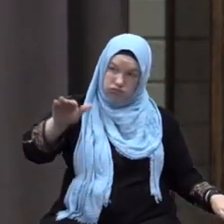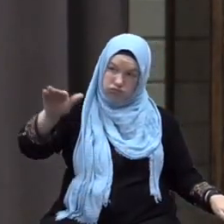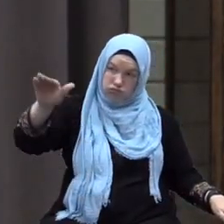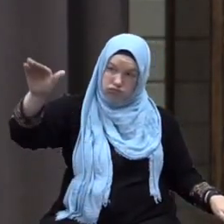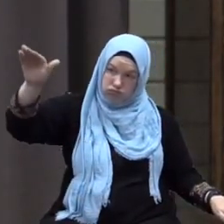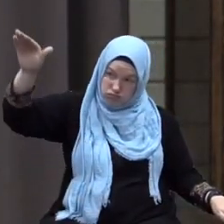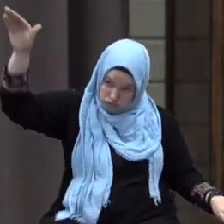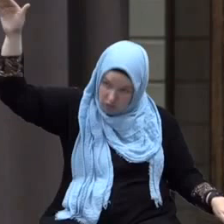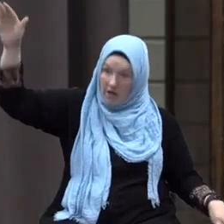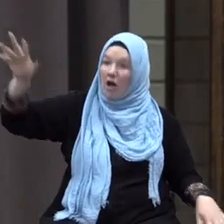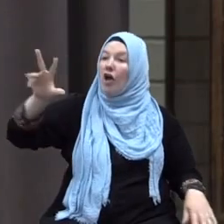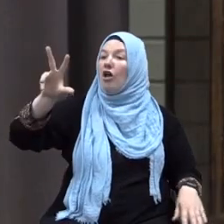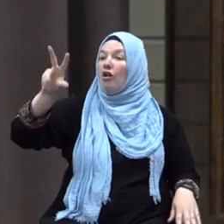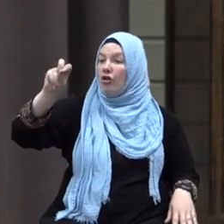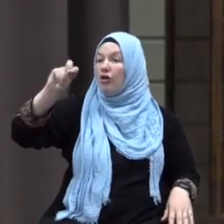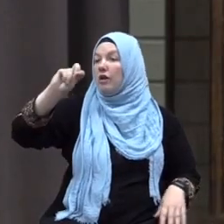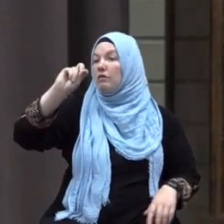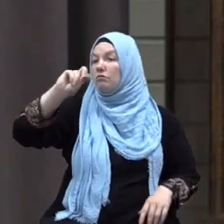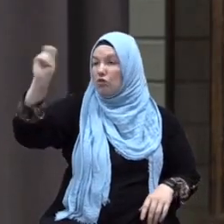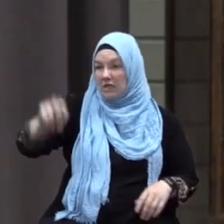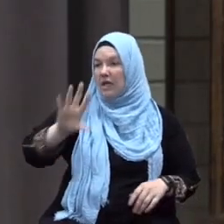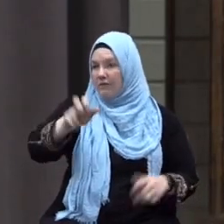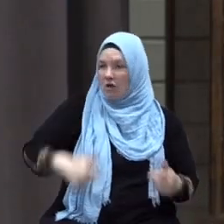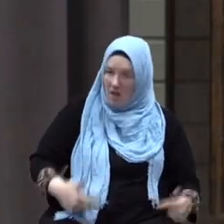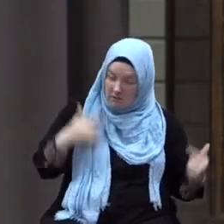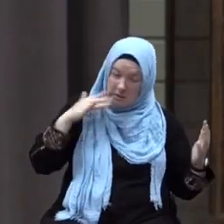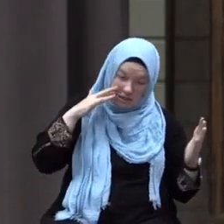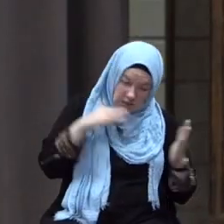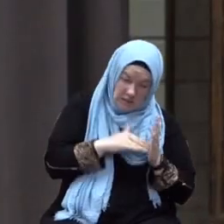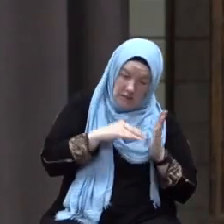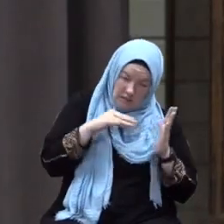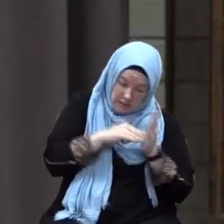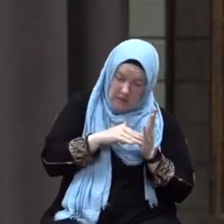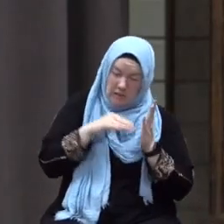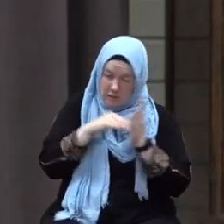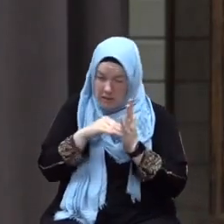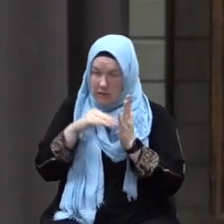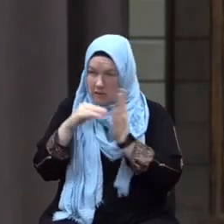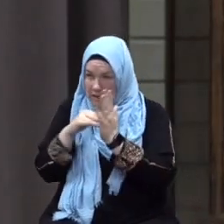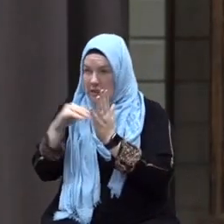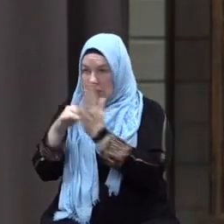30% of their adult life or more, are spent in studying.